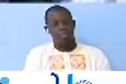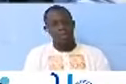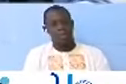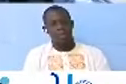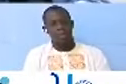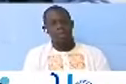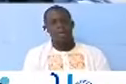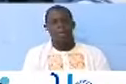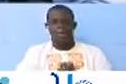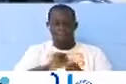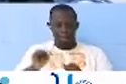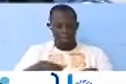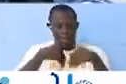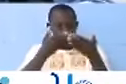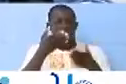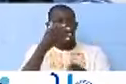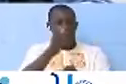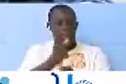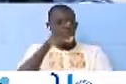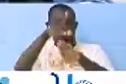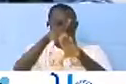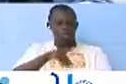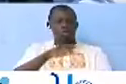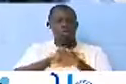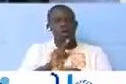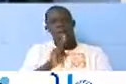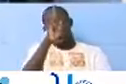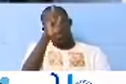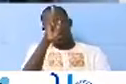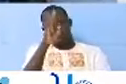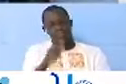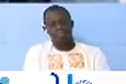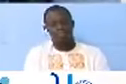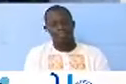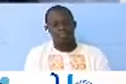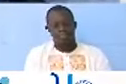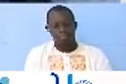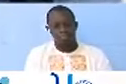people, give help based on Allah.